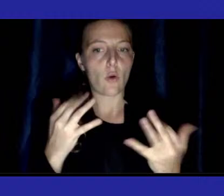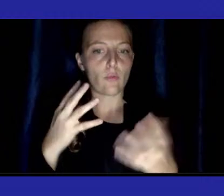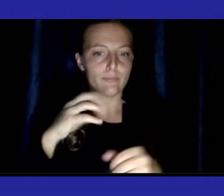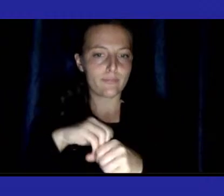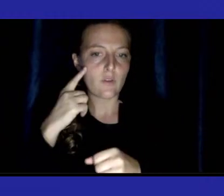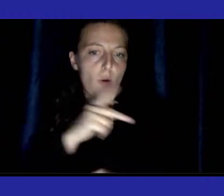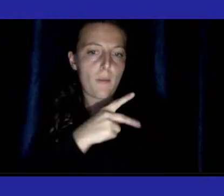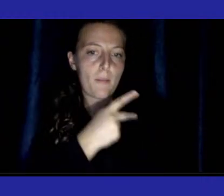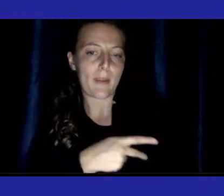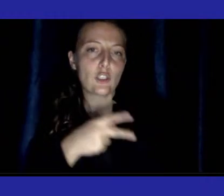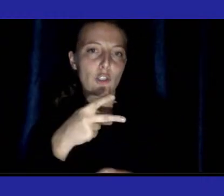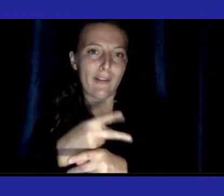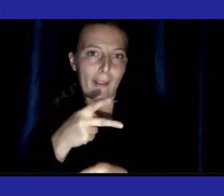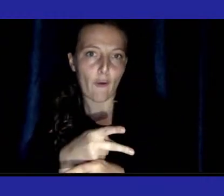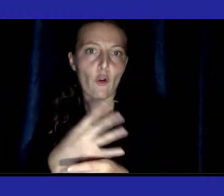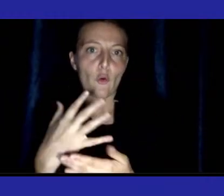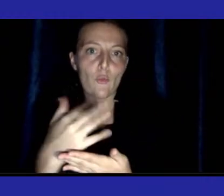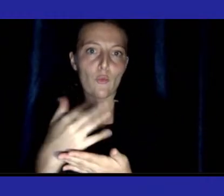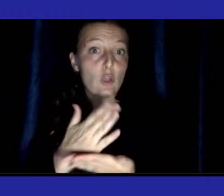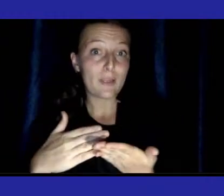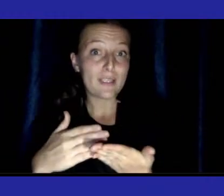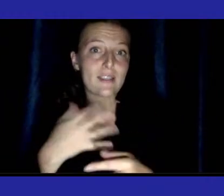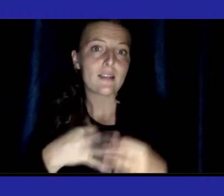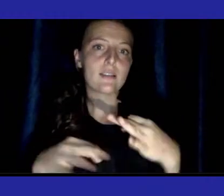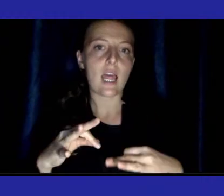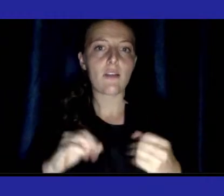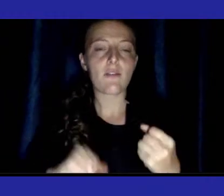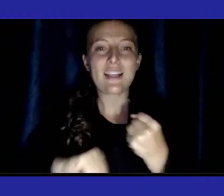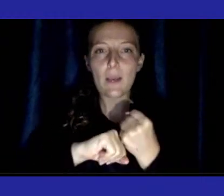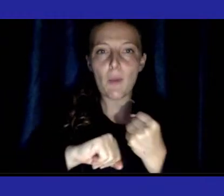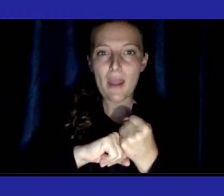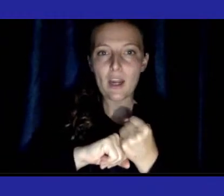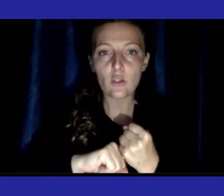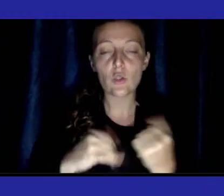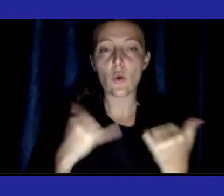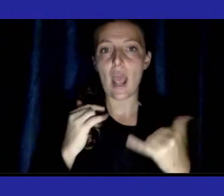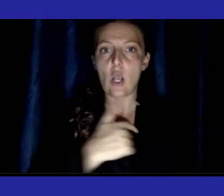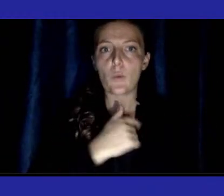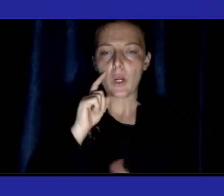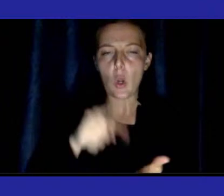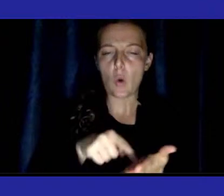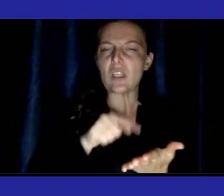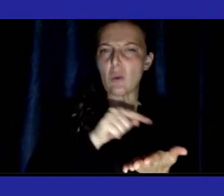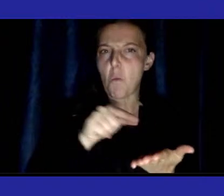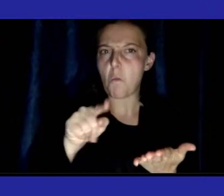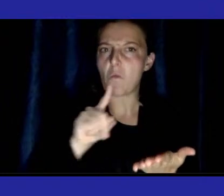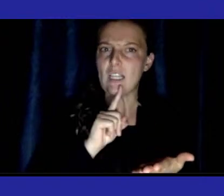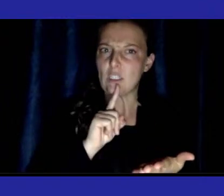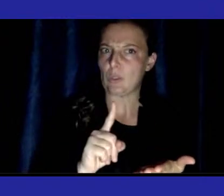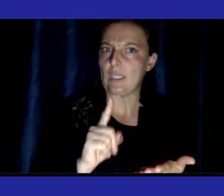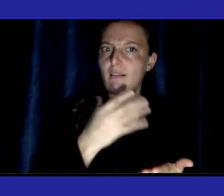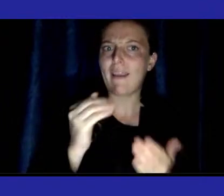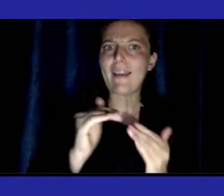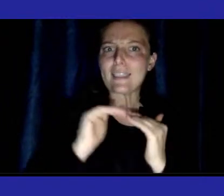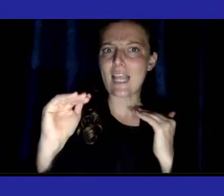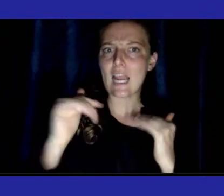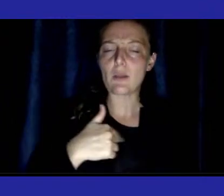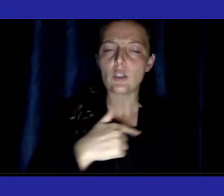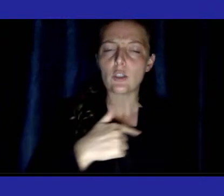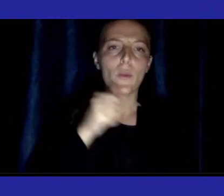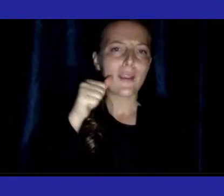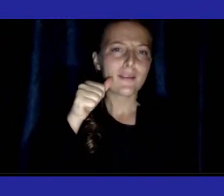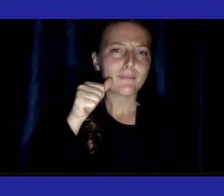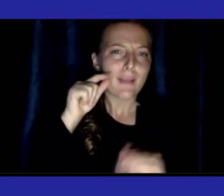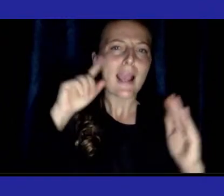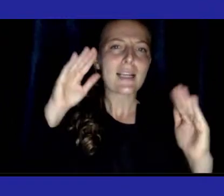And so we think that a lot of what we're seeing is real and sustainable. So I think we're planning to look at this target again. Oh, great. I